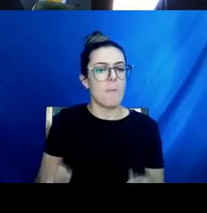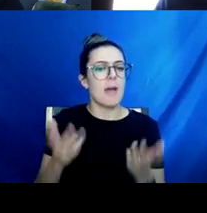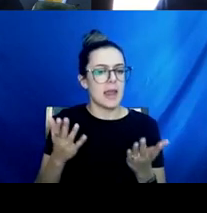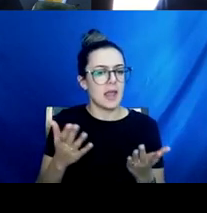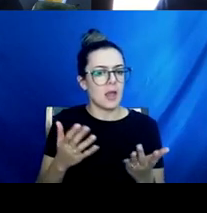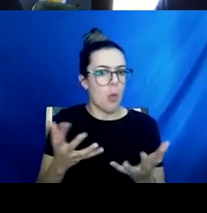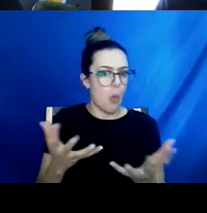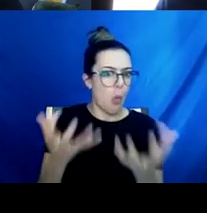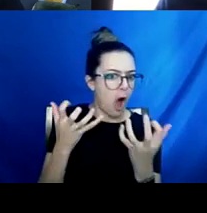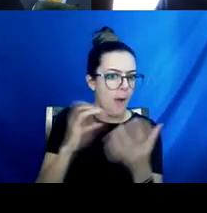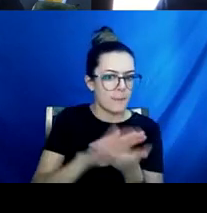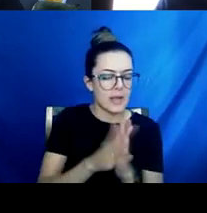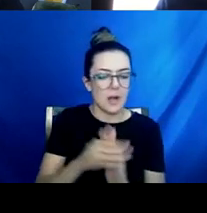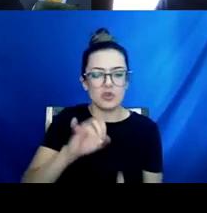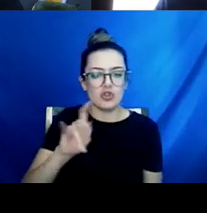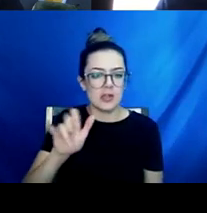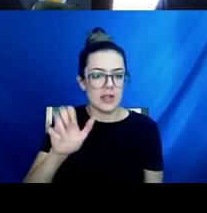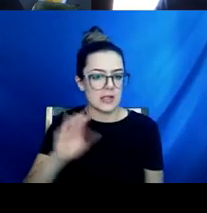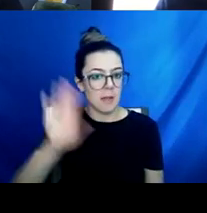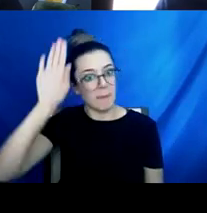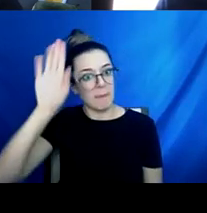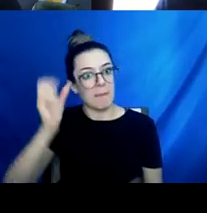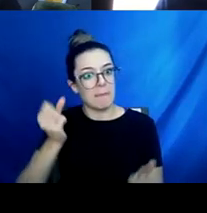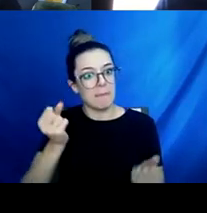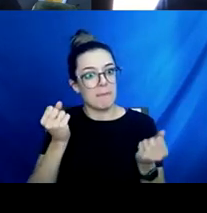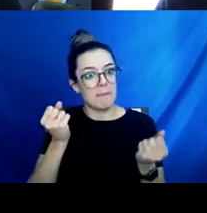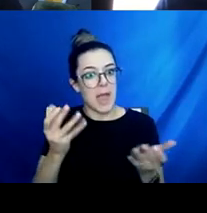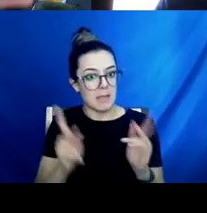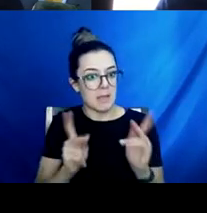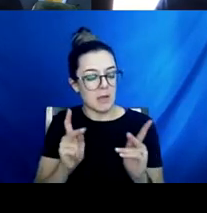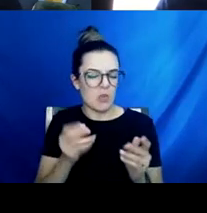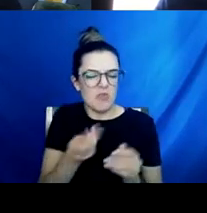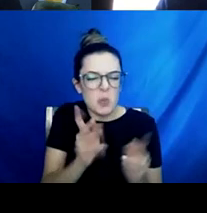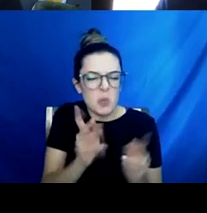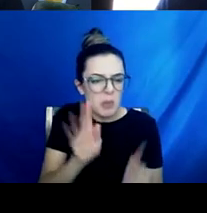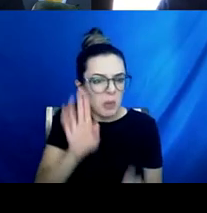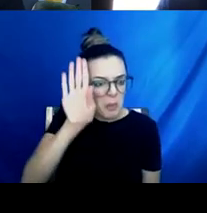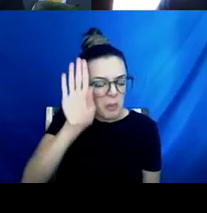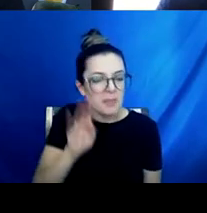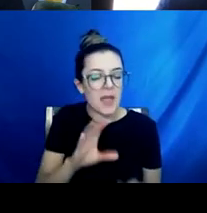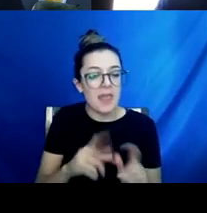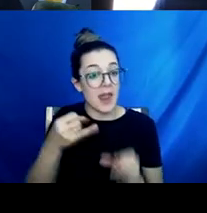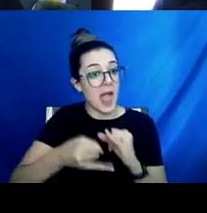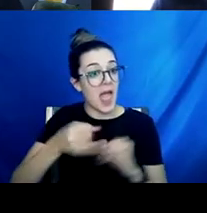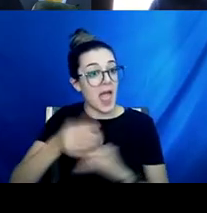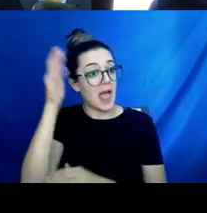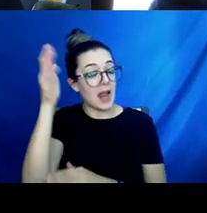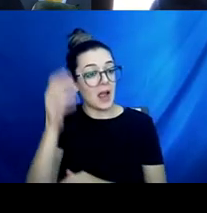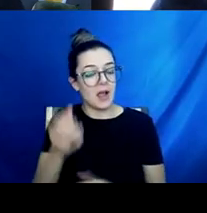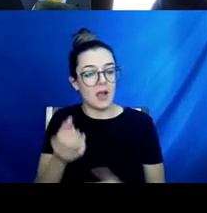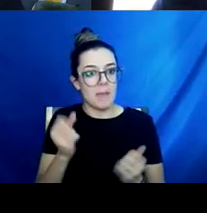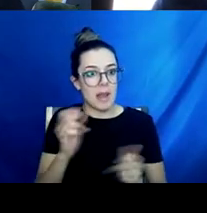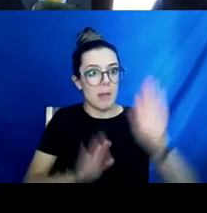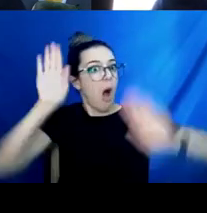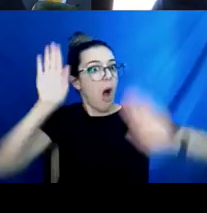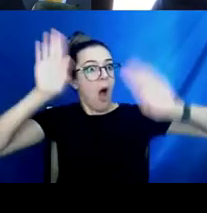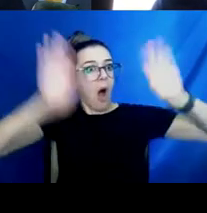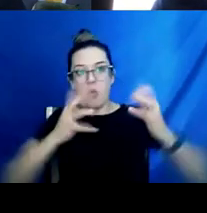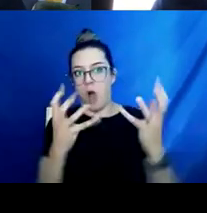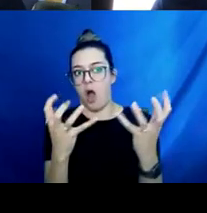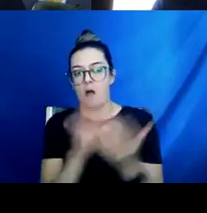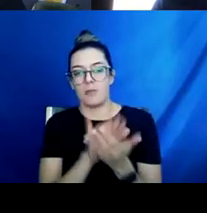of seeing that media coverage drop off, and I know personally, I got a lot of my media coverage about Syria from sources like BBC